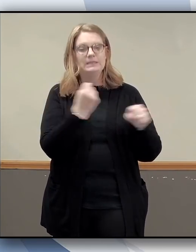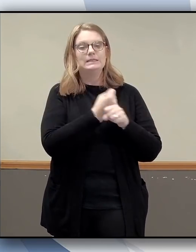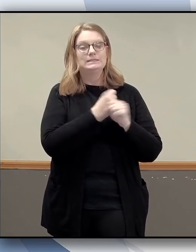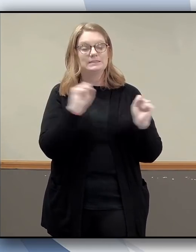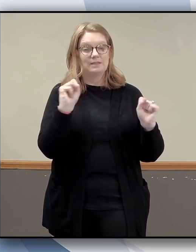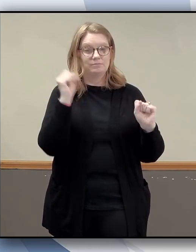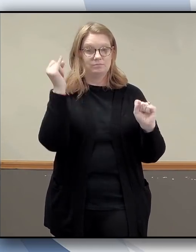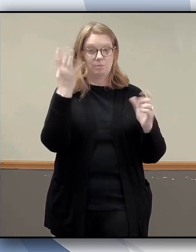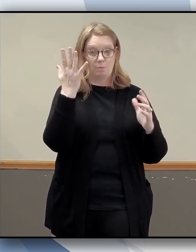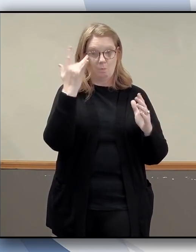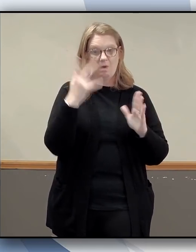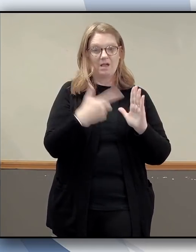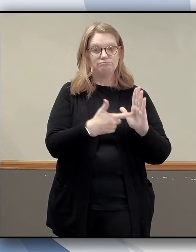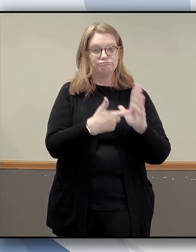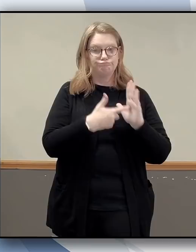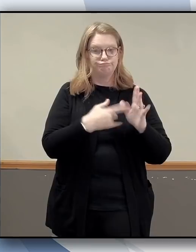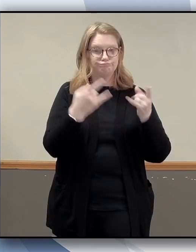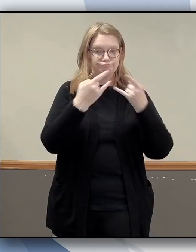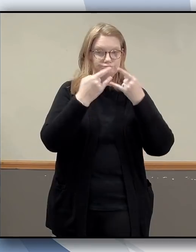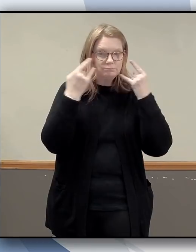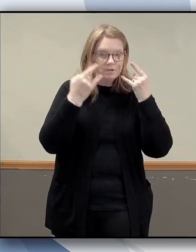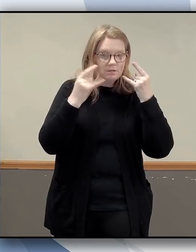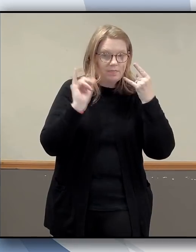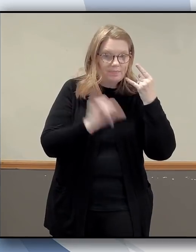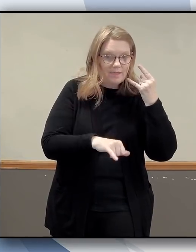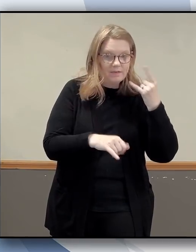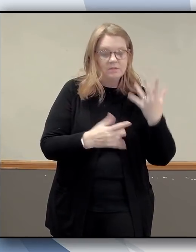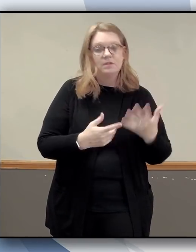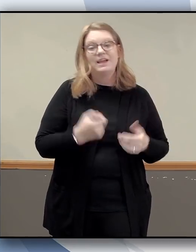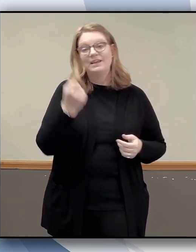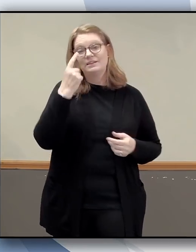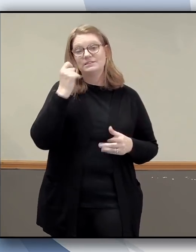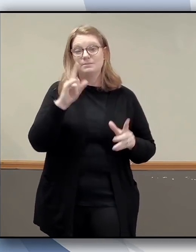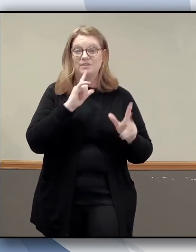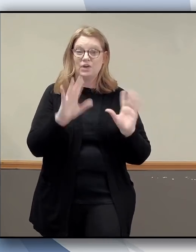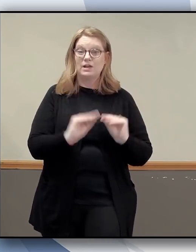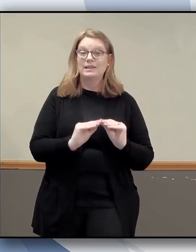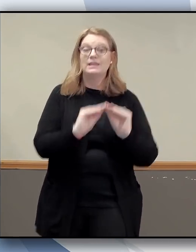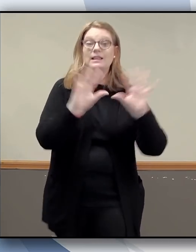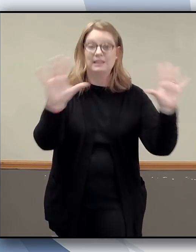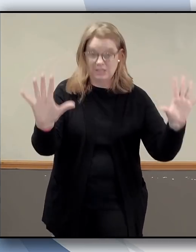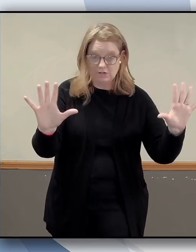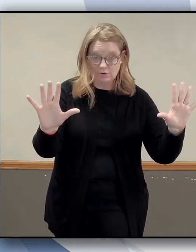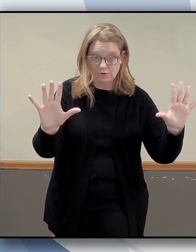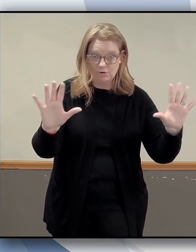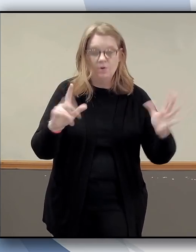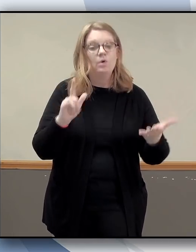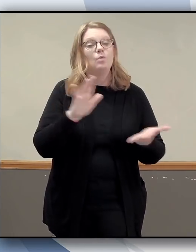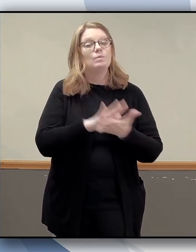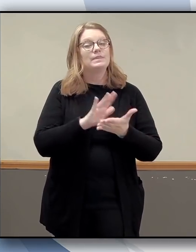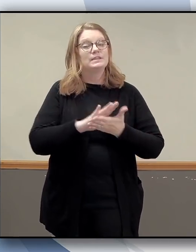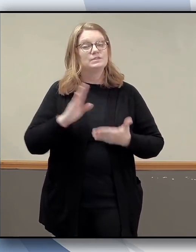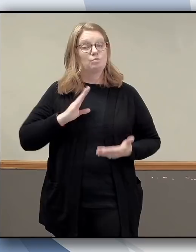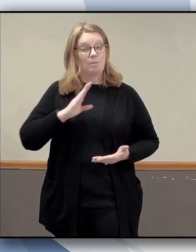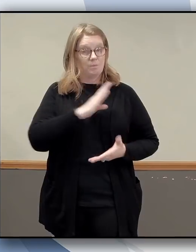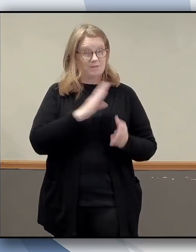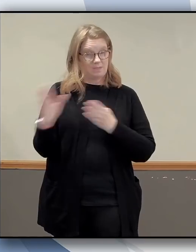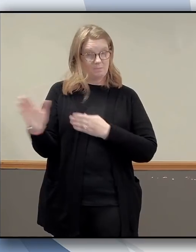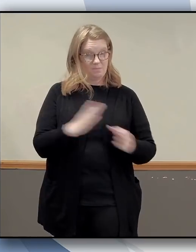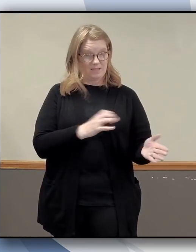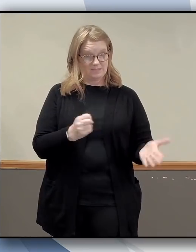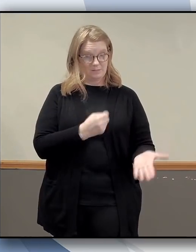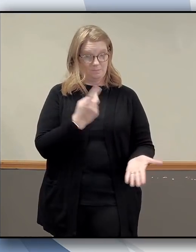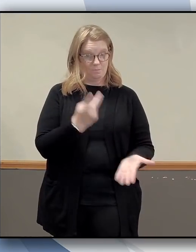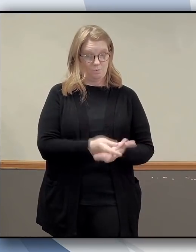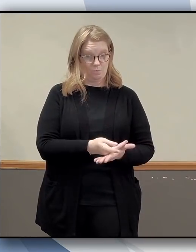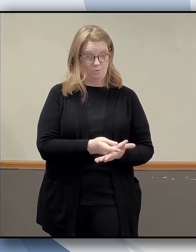mask compliance. So what we want to make sure we get clear today is that when some of the school boards approved their plans, they tied